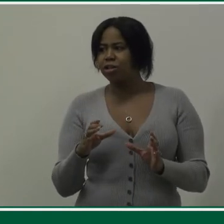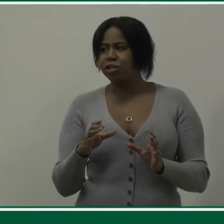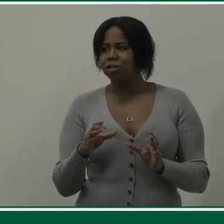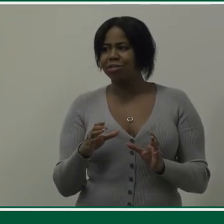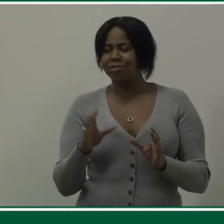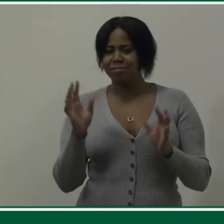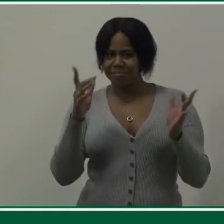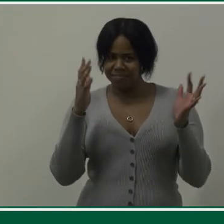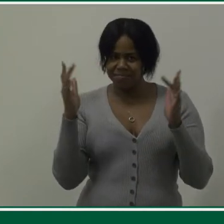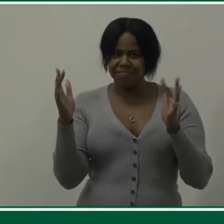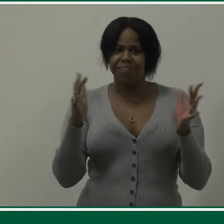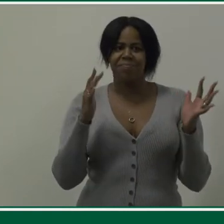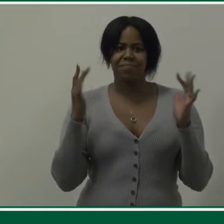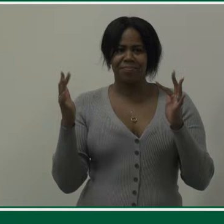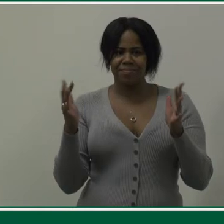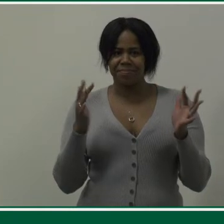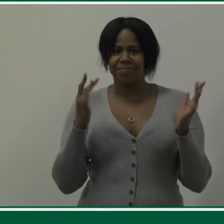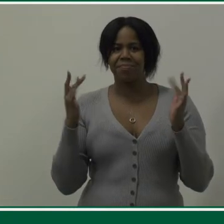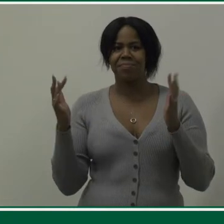nation.